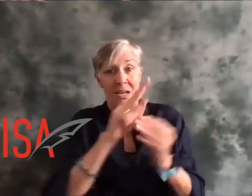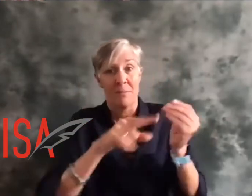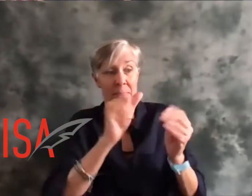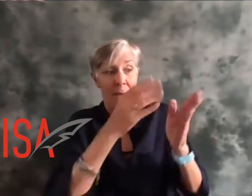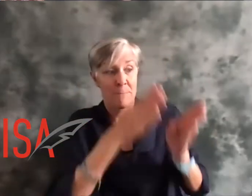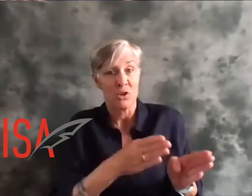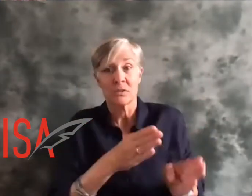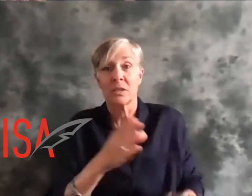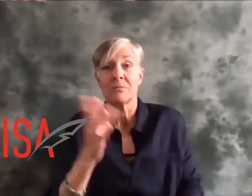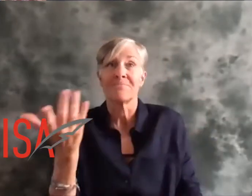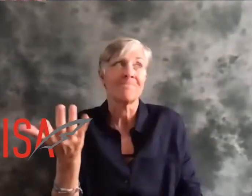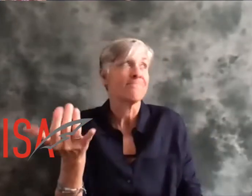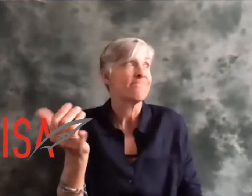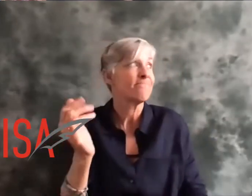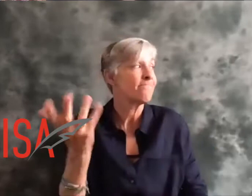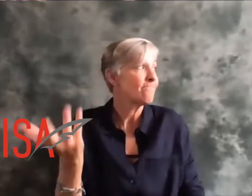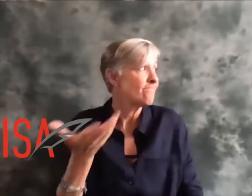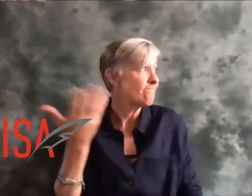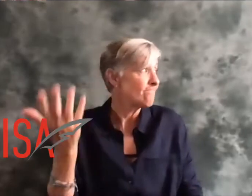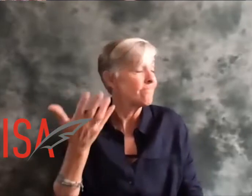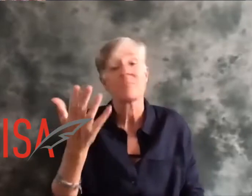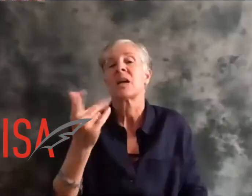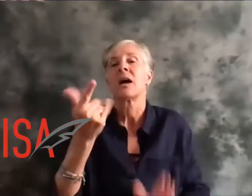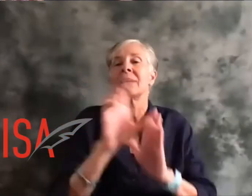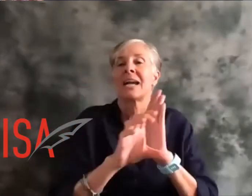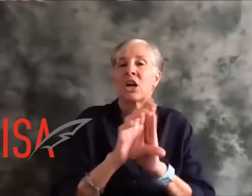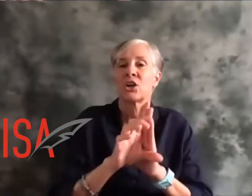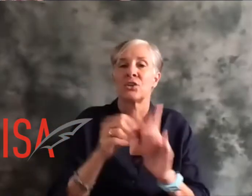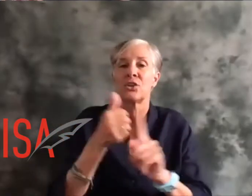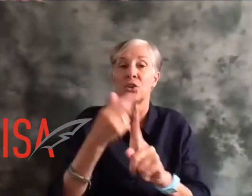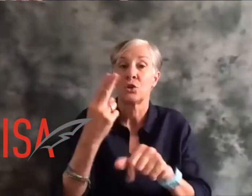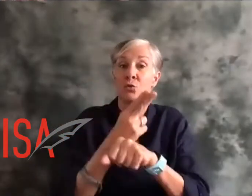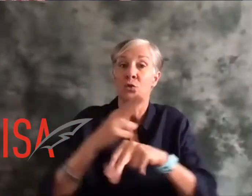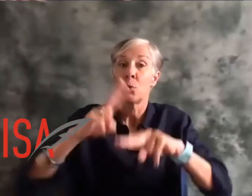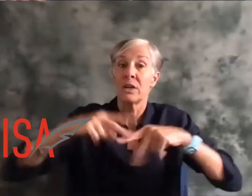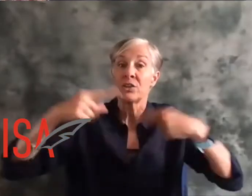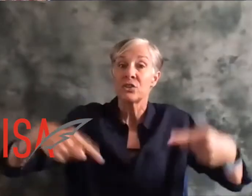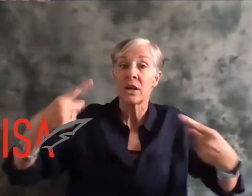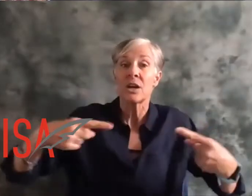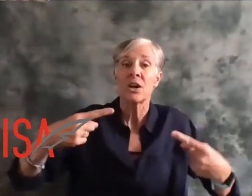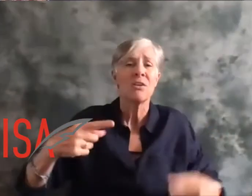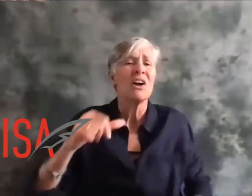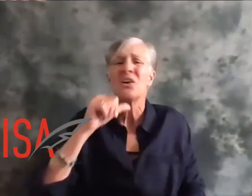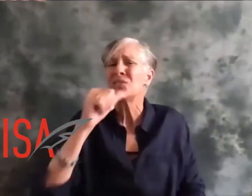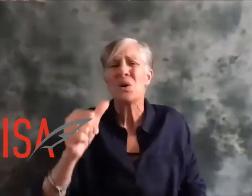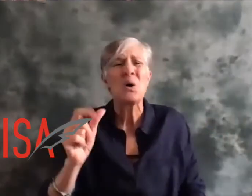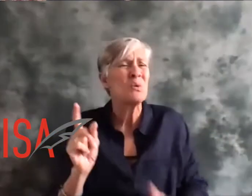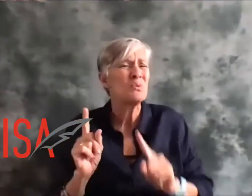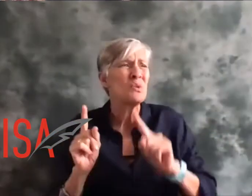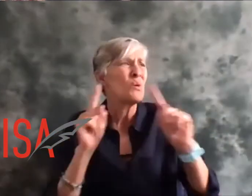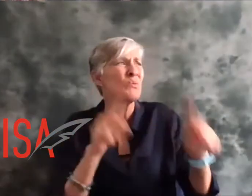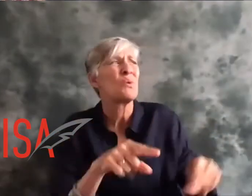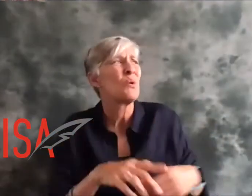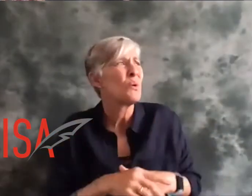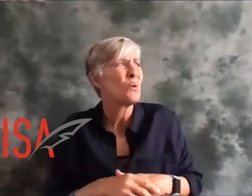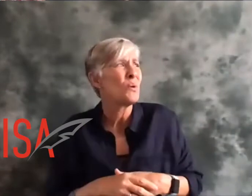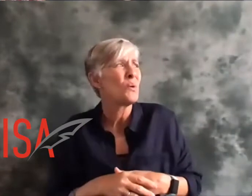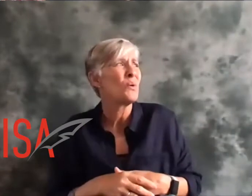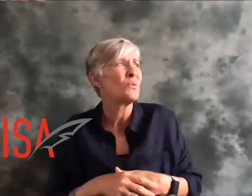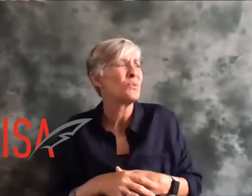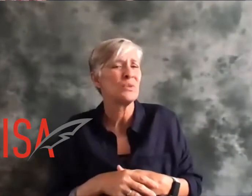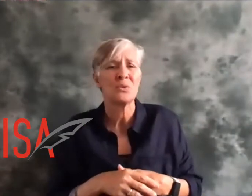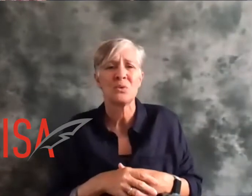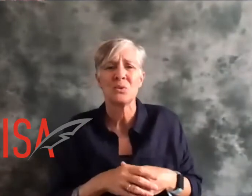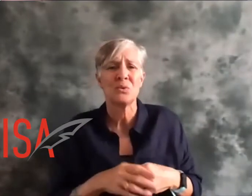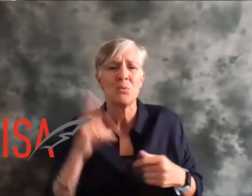So if you're writing about a character that uses a wheelchair, please don't go to an